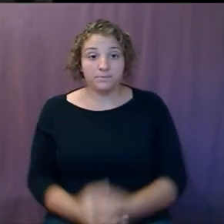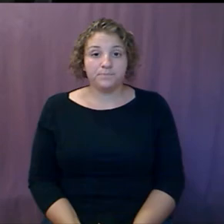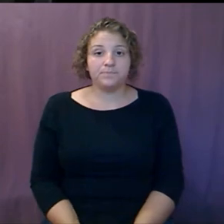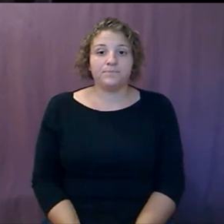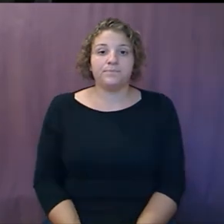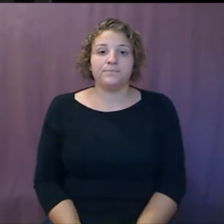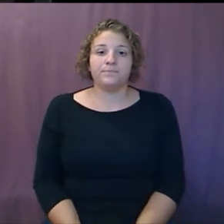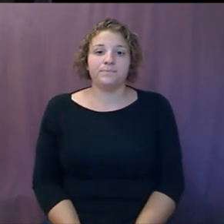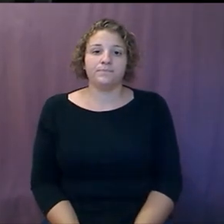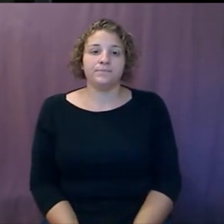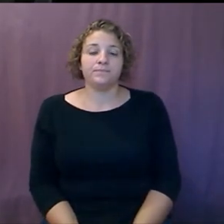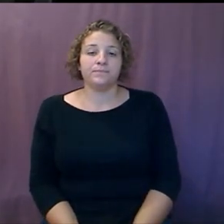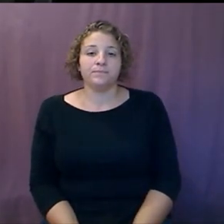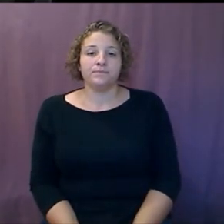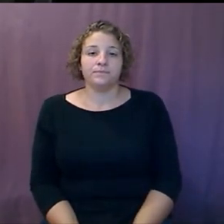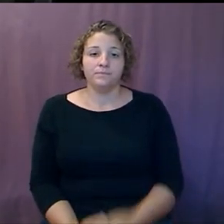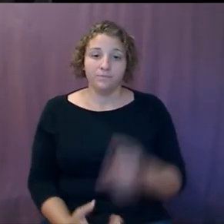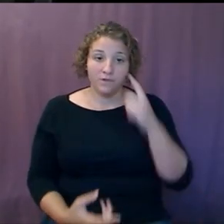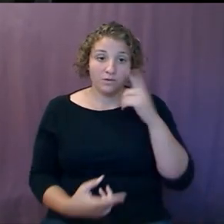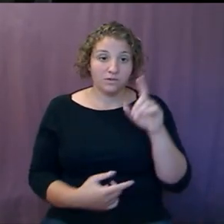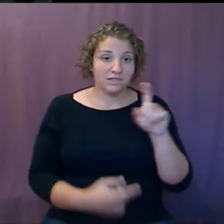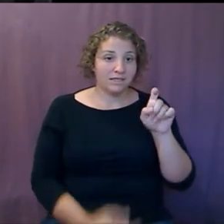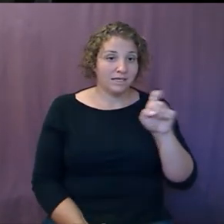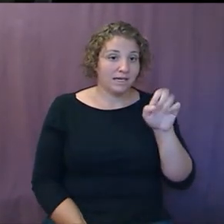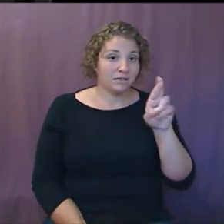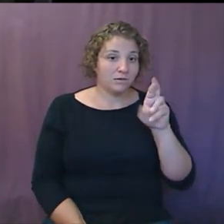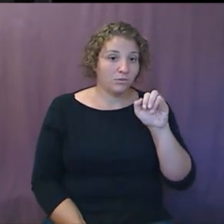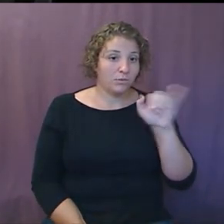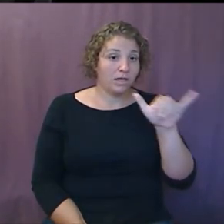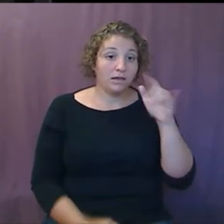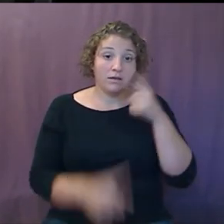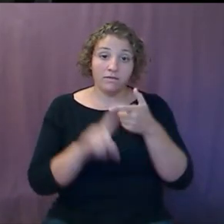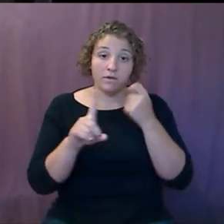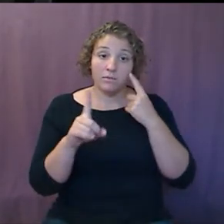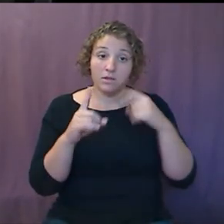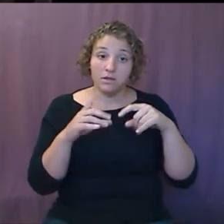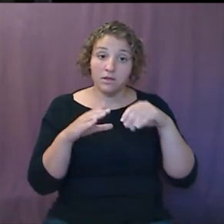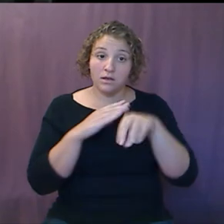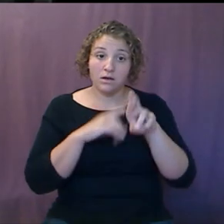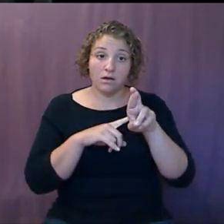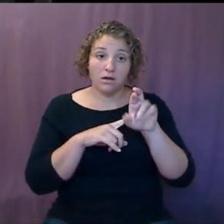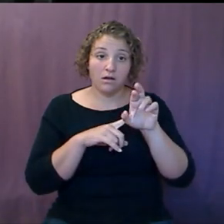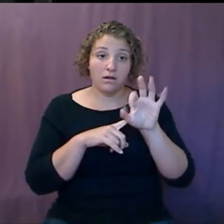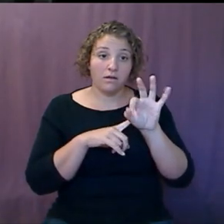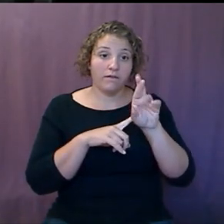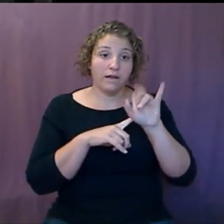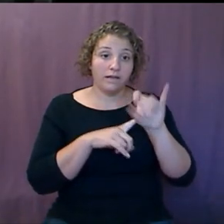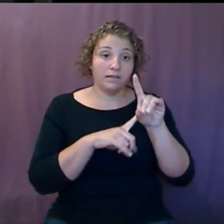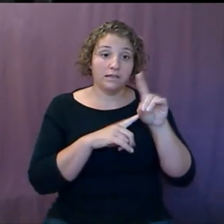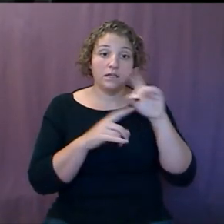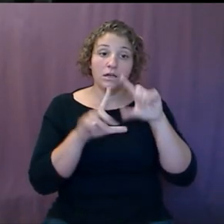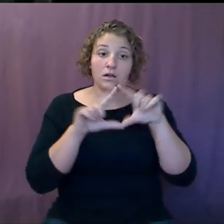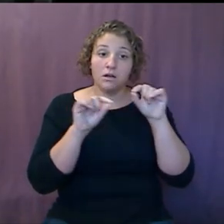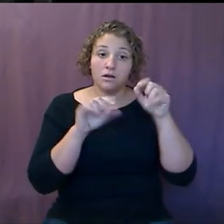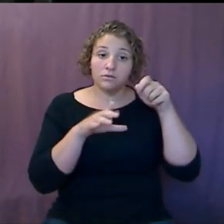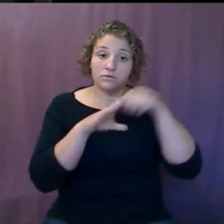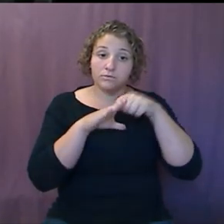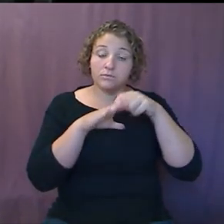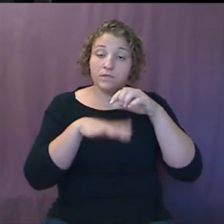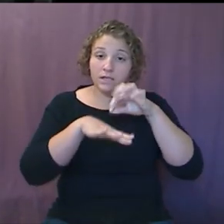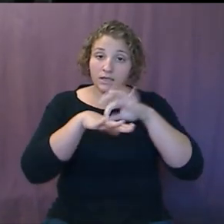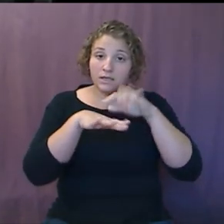like that and here's an x-ray of a right hand with an RFID chip inside and when these things came out quite a few people began to say hey